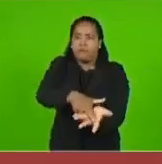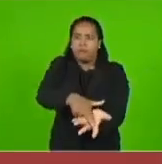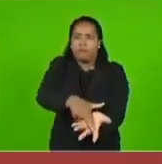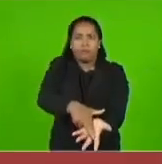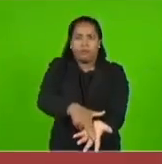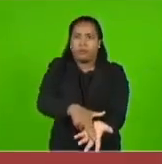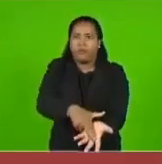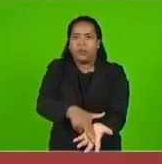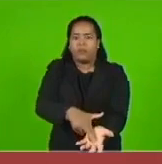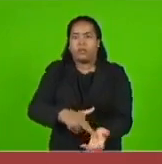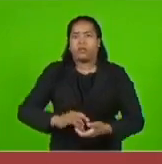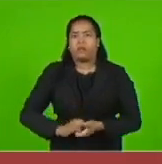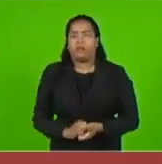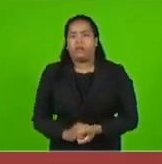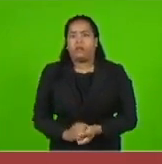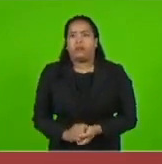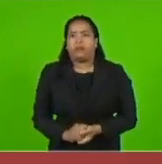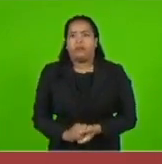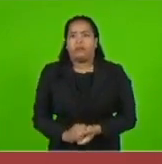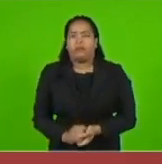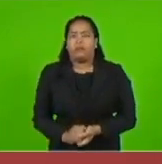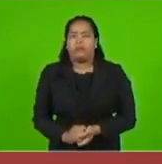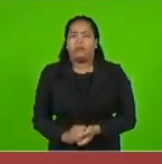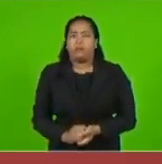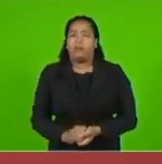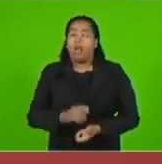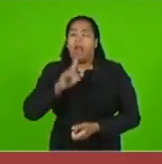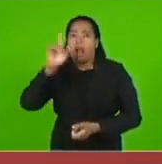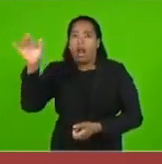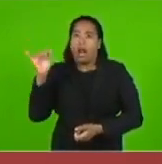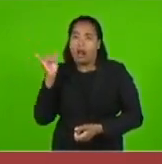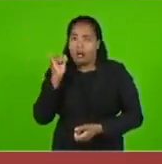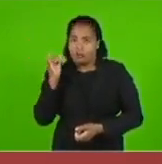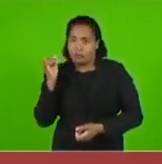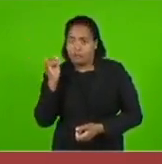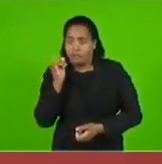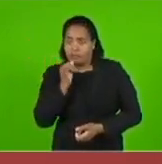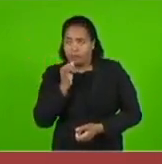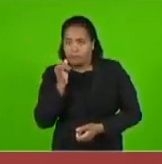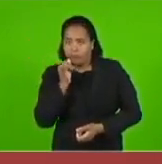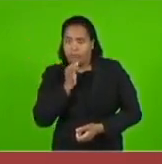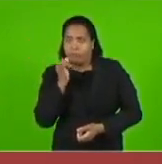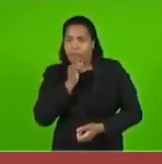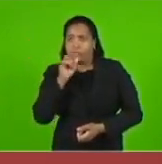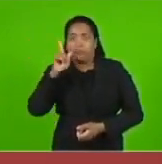every, in the whole world. So in Italy, it was detected